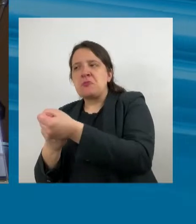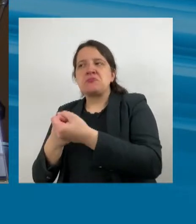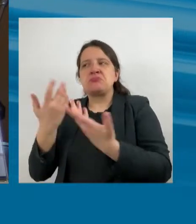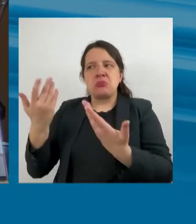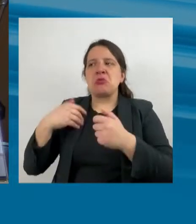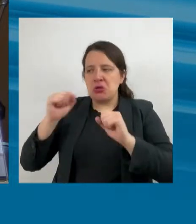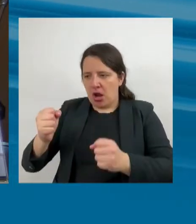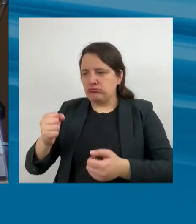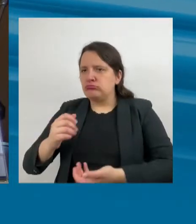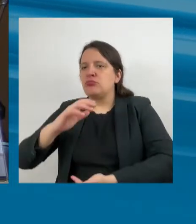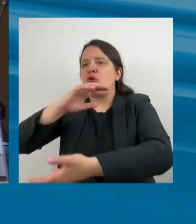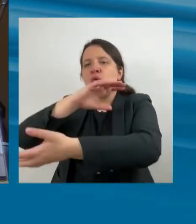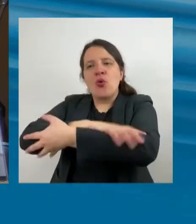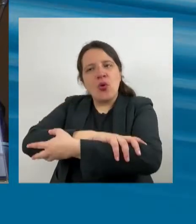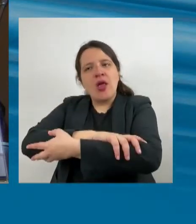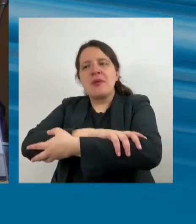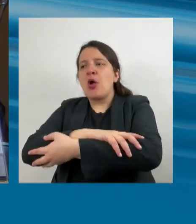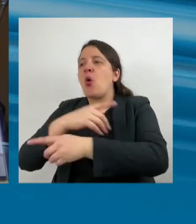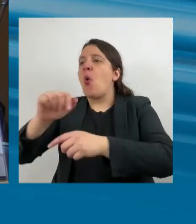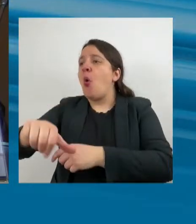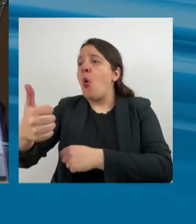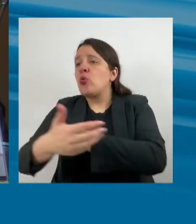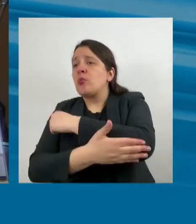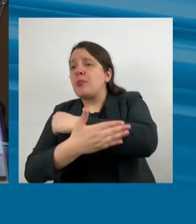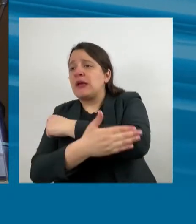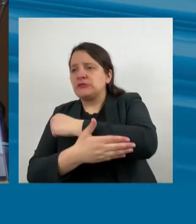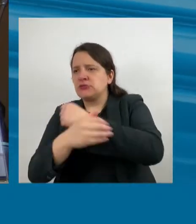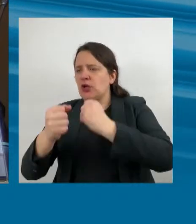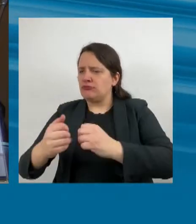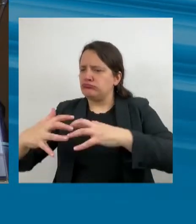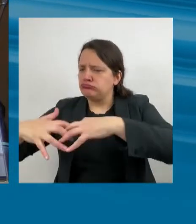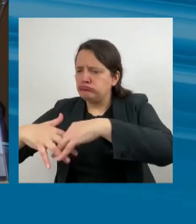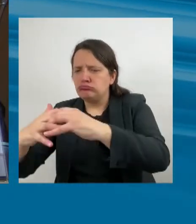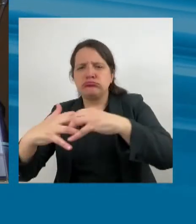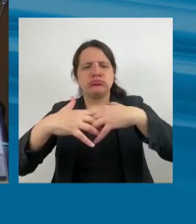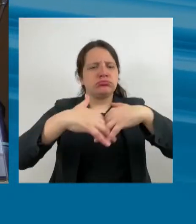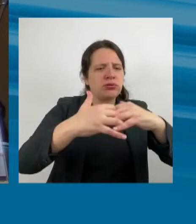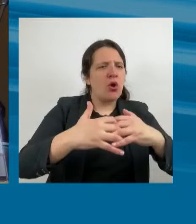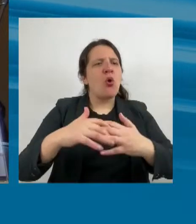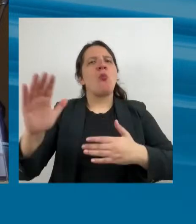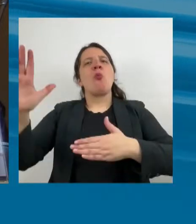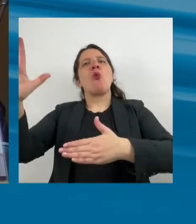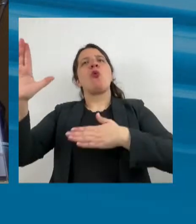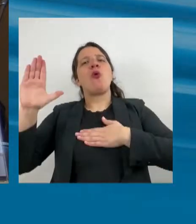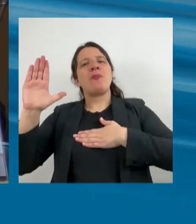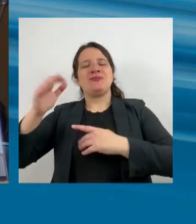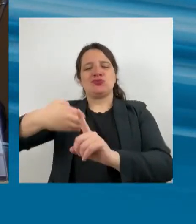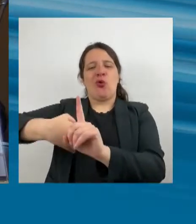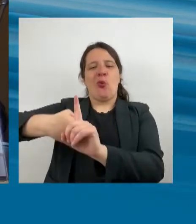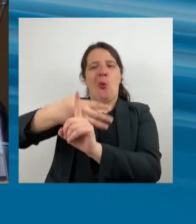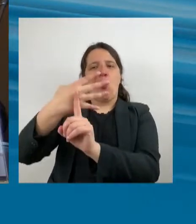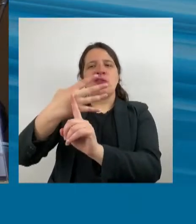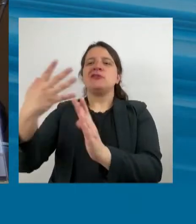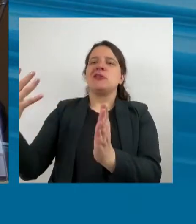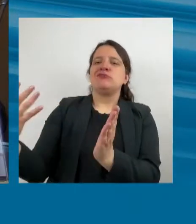a renewed and strong commitment to finance the Sustainable Development Goals during the final stretch to 2030. Thank